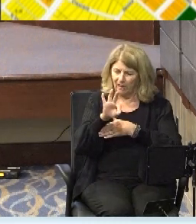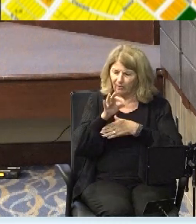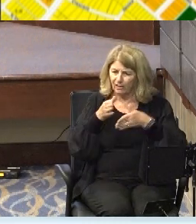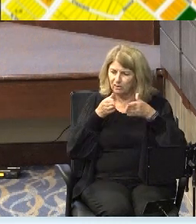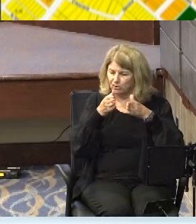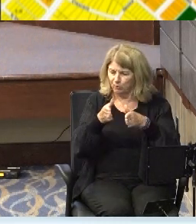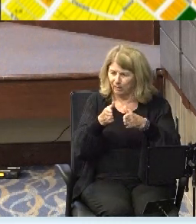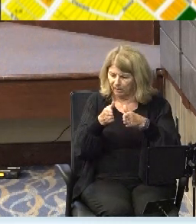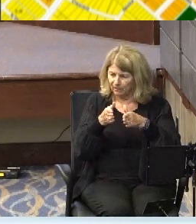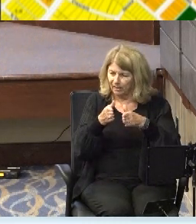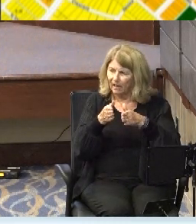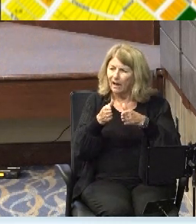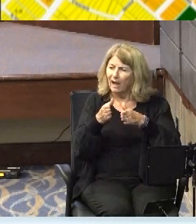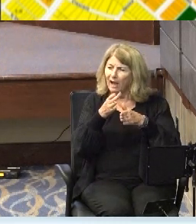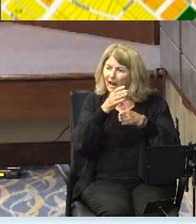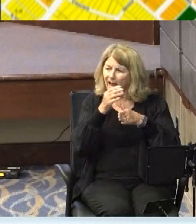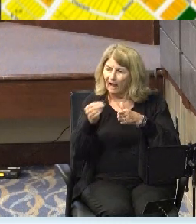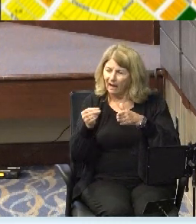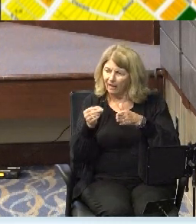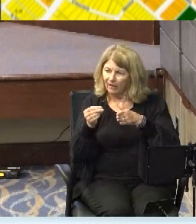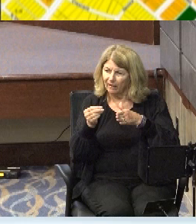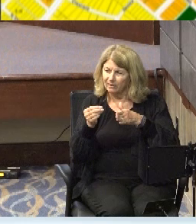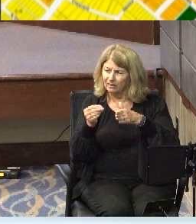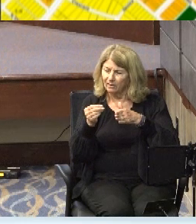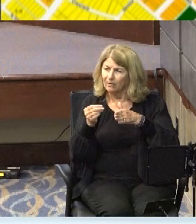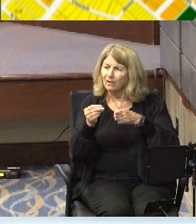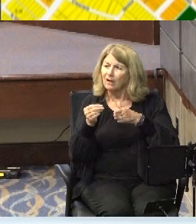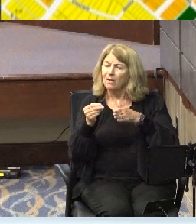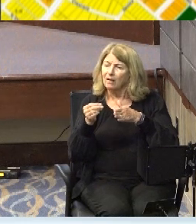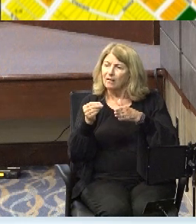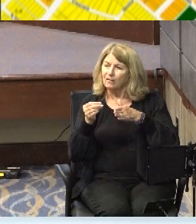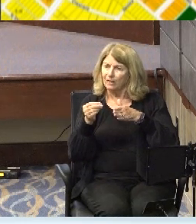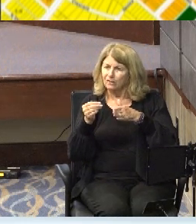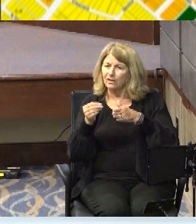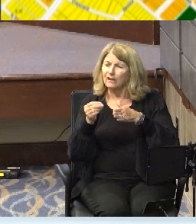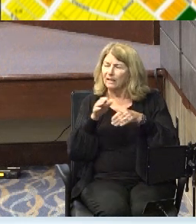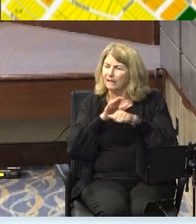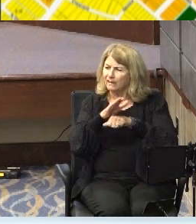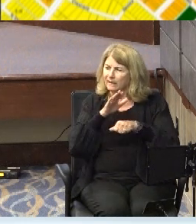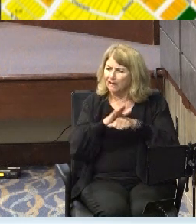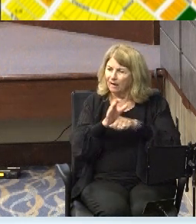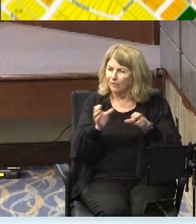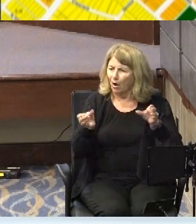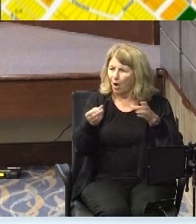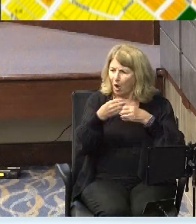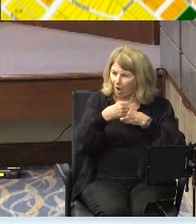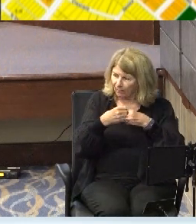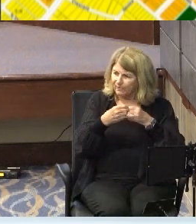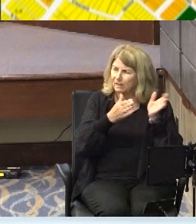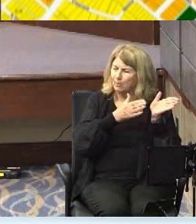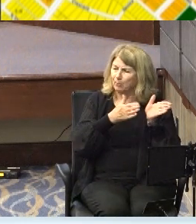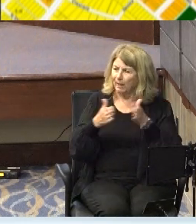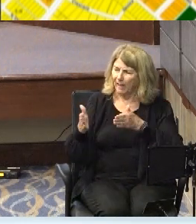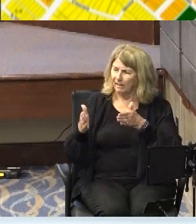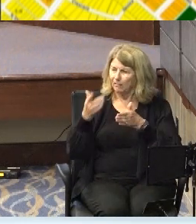street. And four, there's adequate supply of commercial and office zoning to accommodate growth in the area for foreseeable